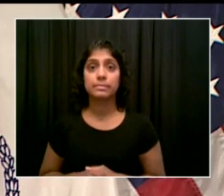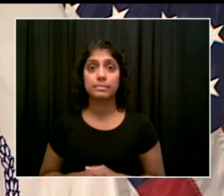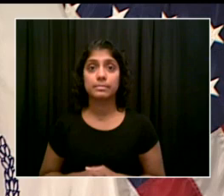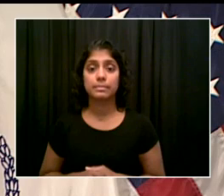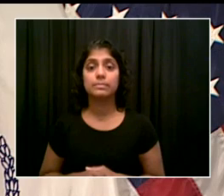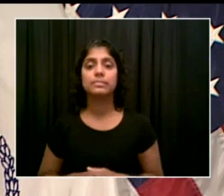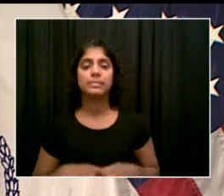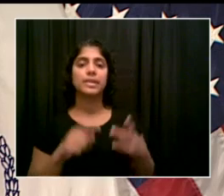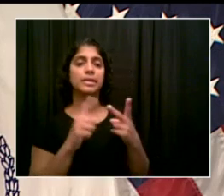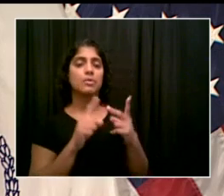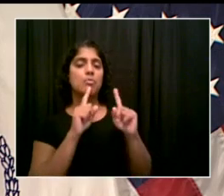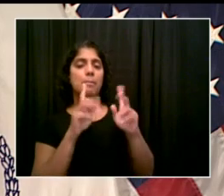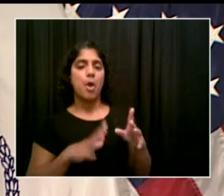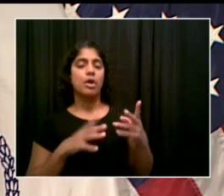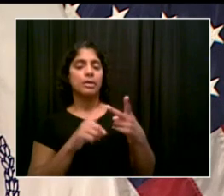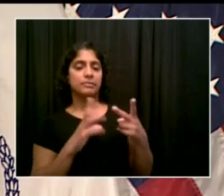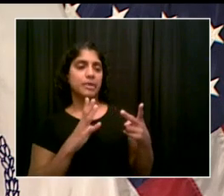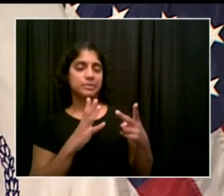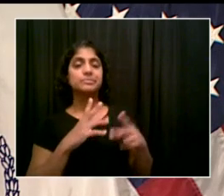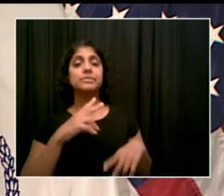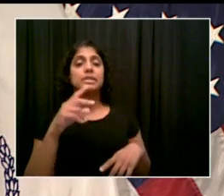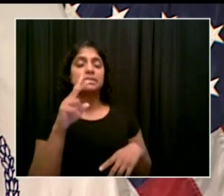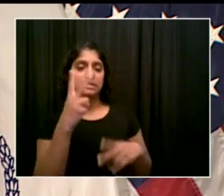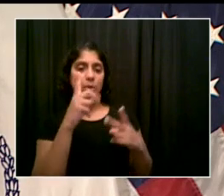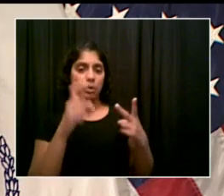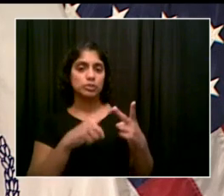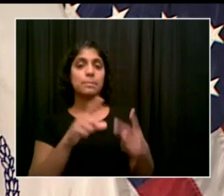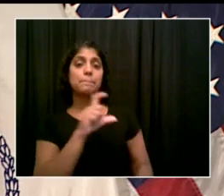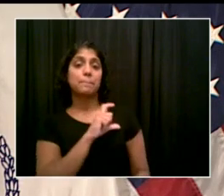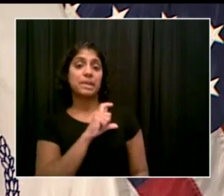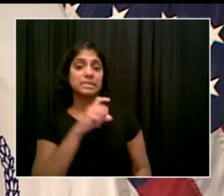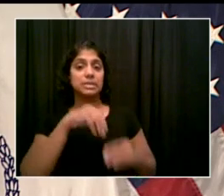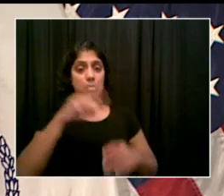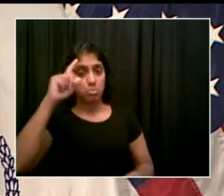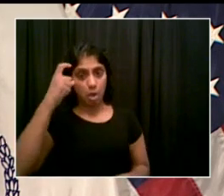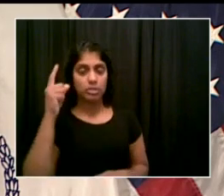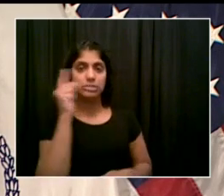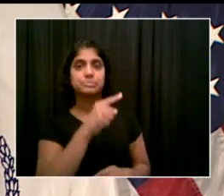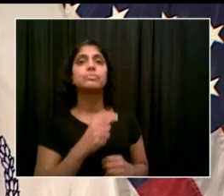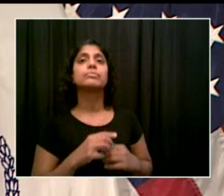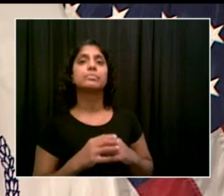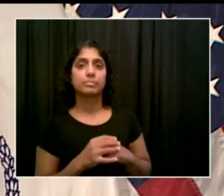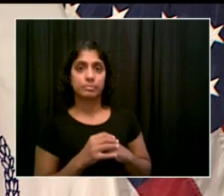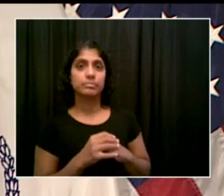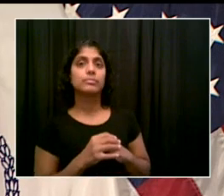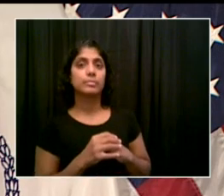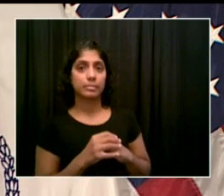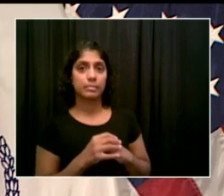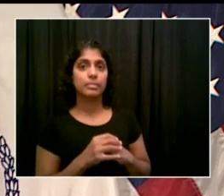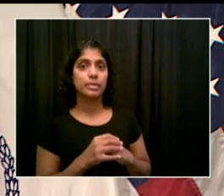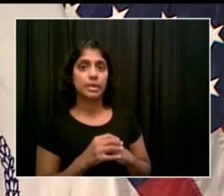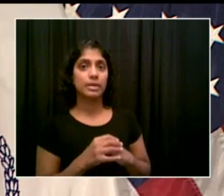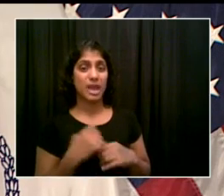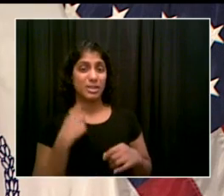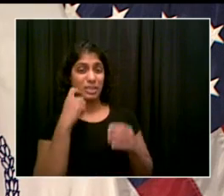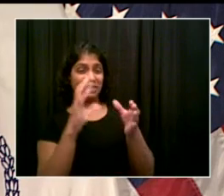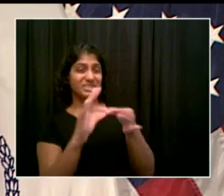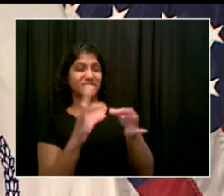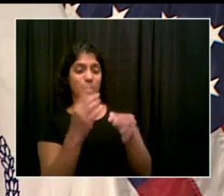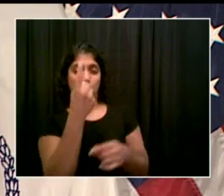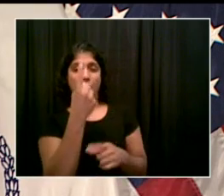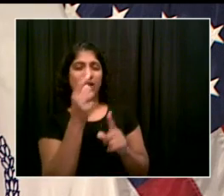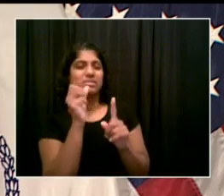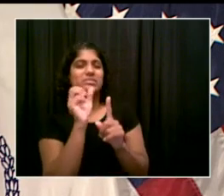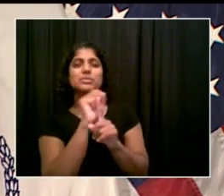Consumer and Worker Protection can't demand IDs from folks, so they're issuing violations to John and Jane Does,